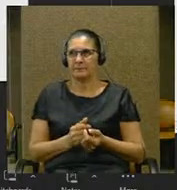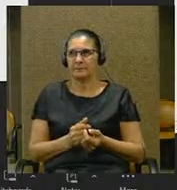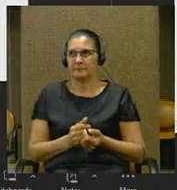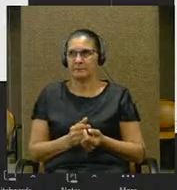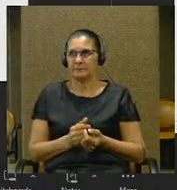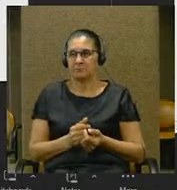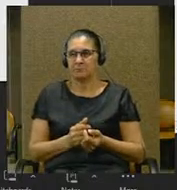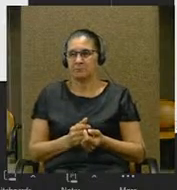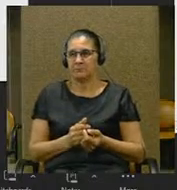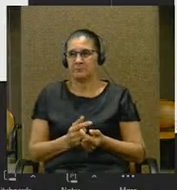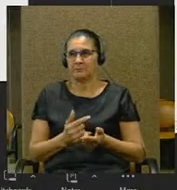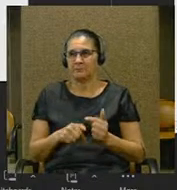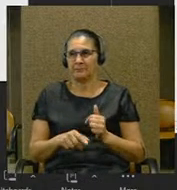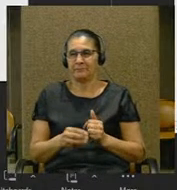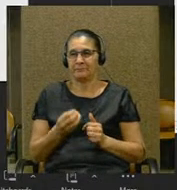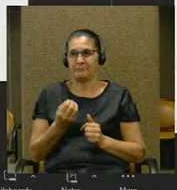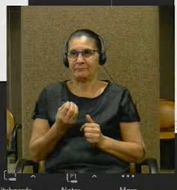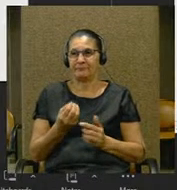the market.